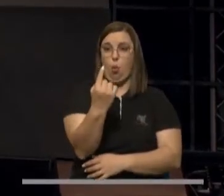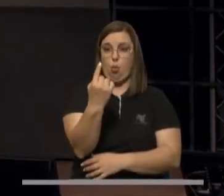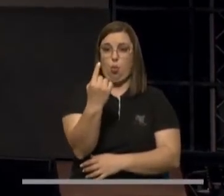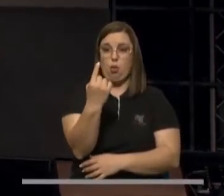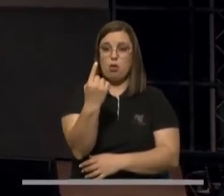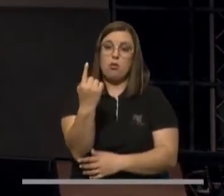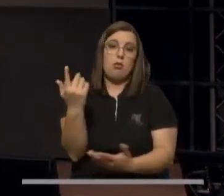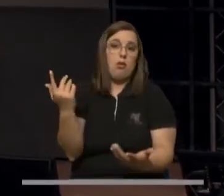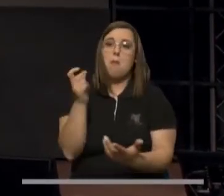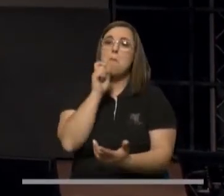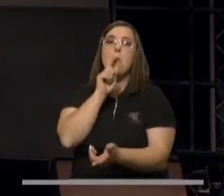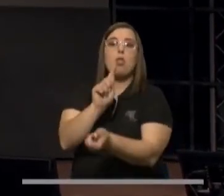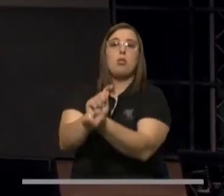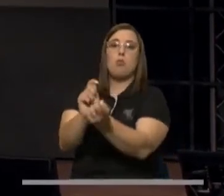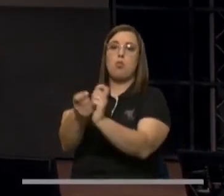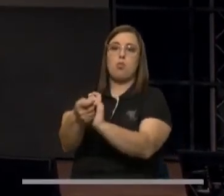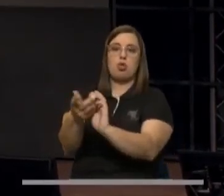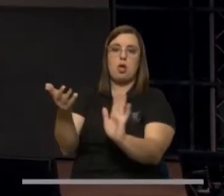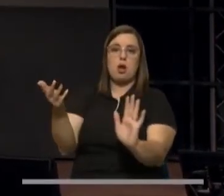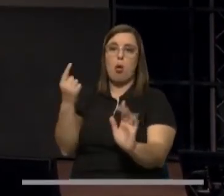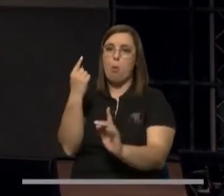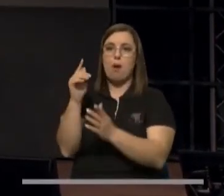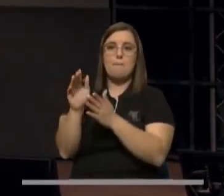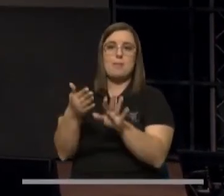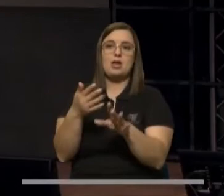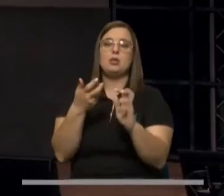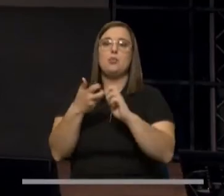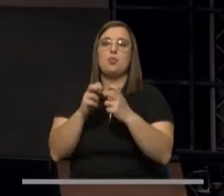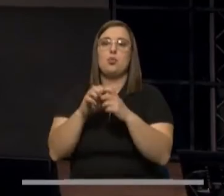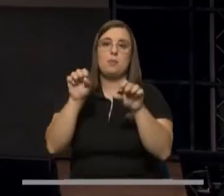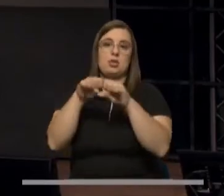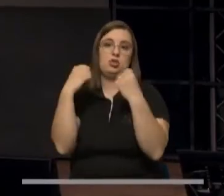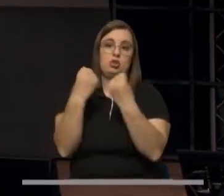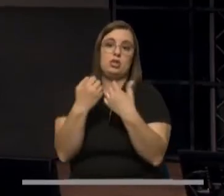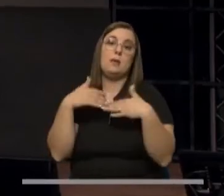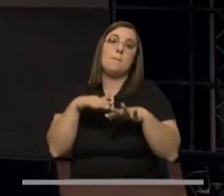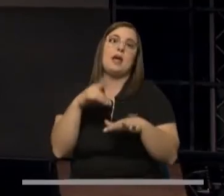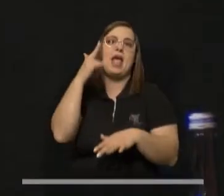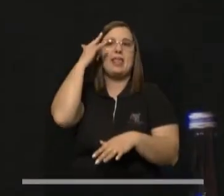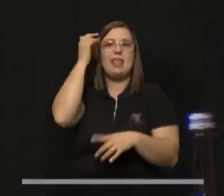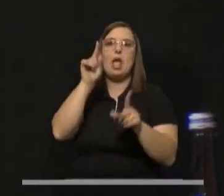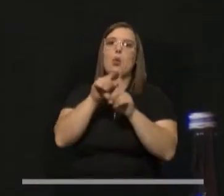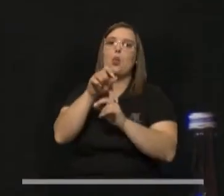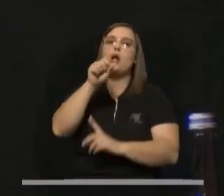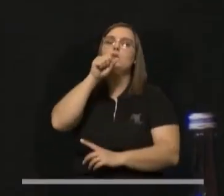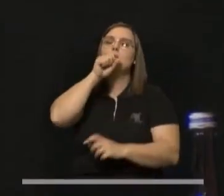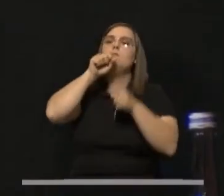today, the one person's ability, one can change parts.